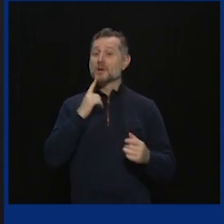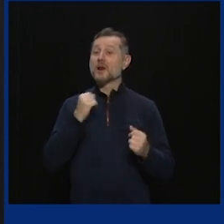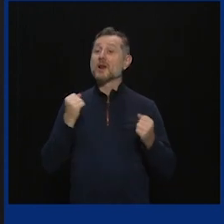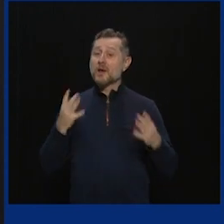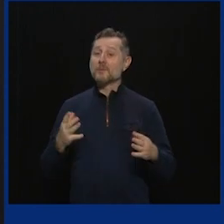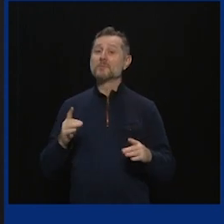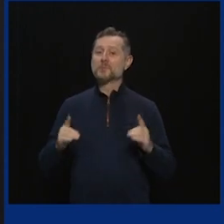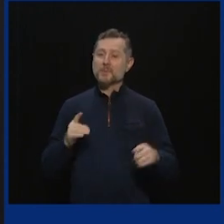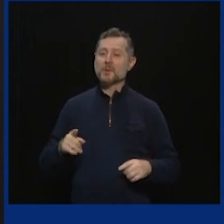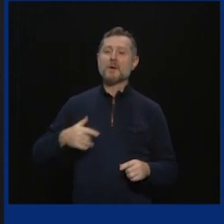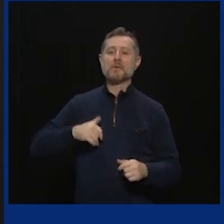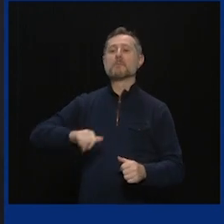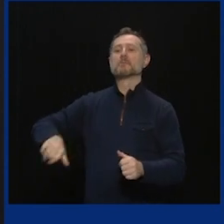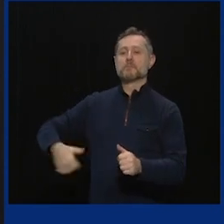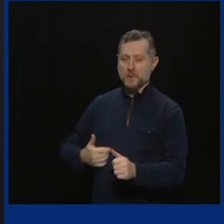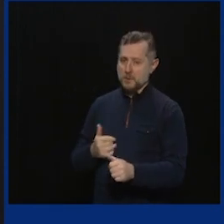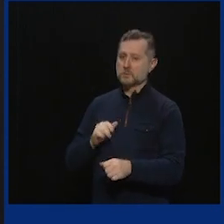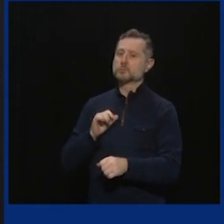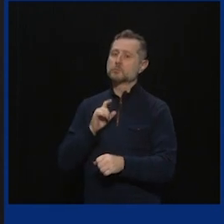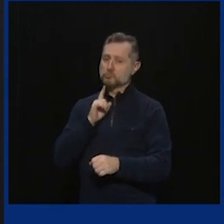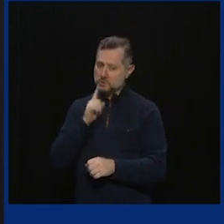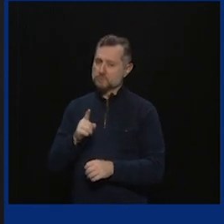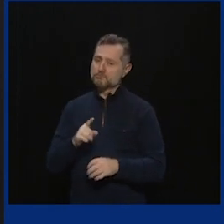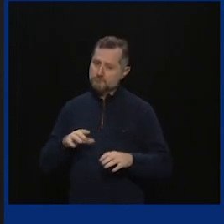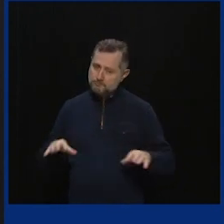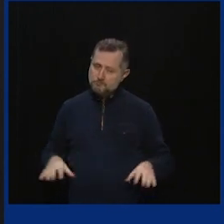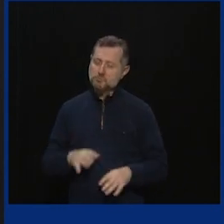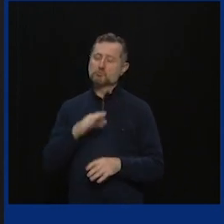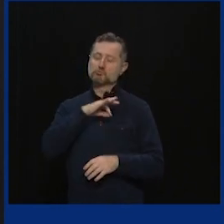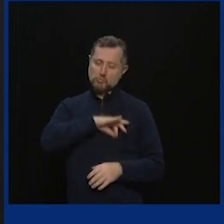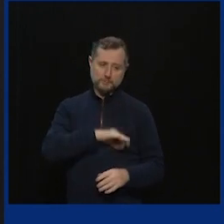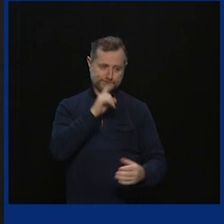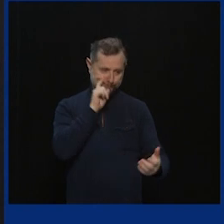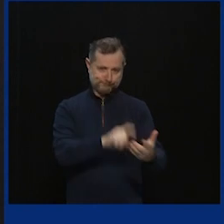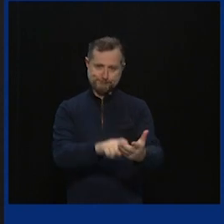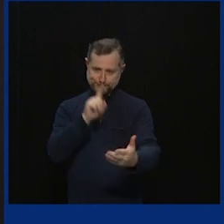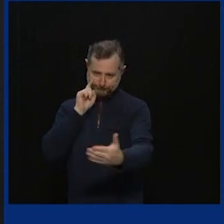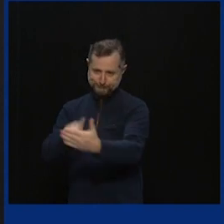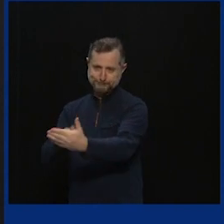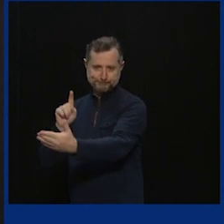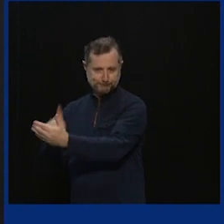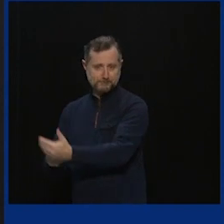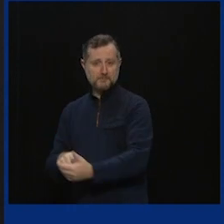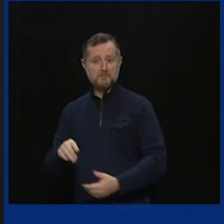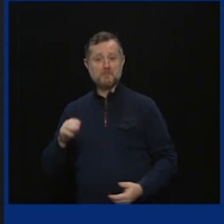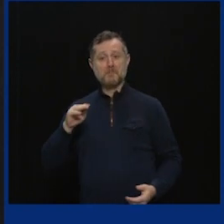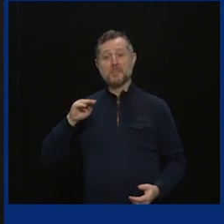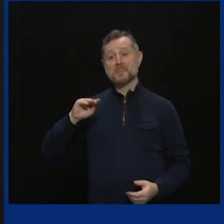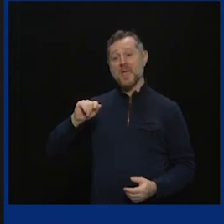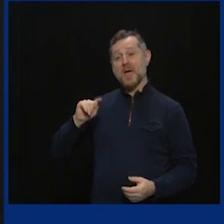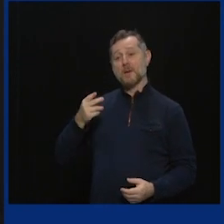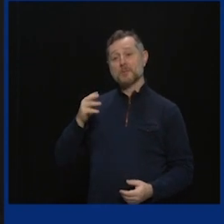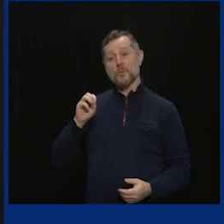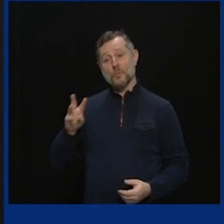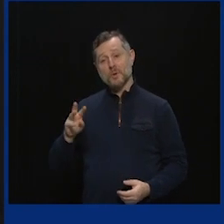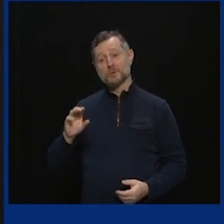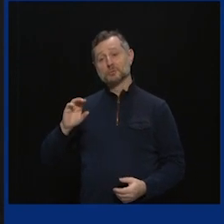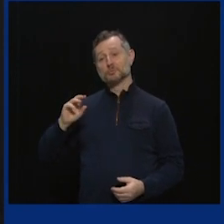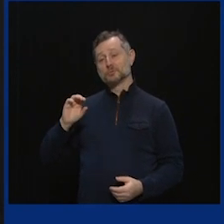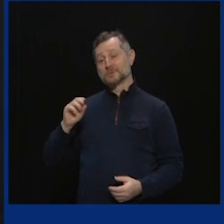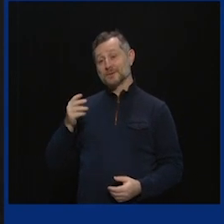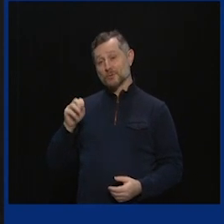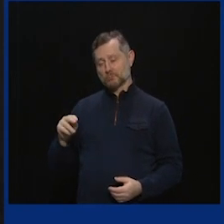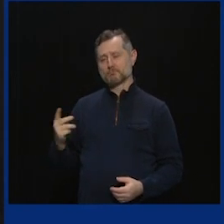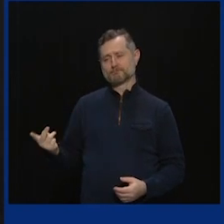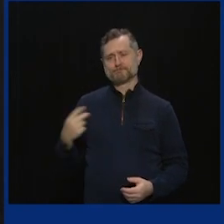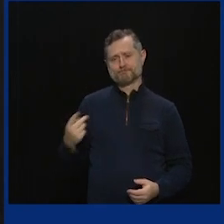credit. Chief among them was your Matthew Washington. Matthew Washington and I walked Chinatown in 2018 and 2019